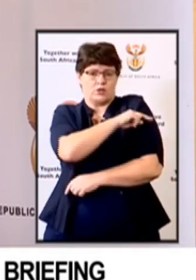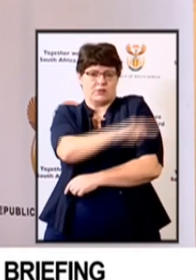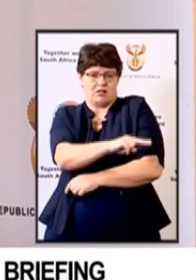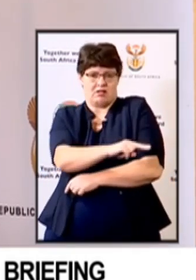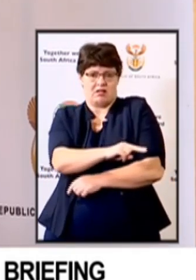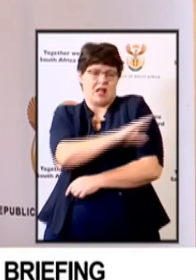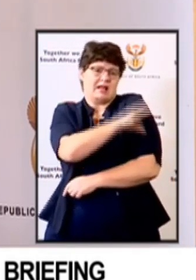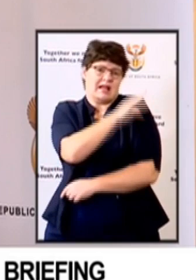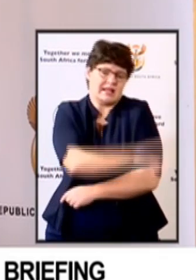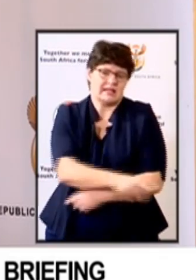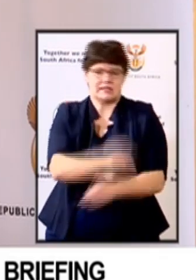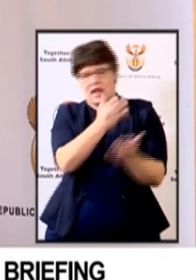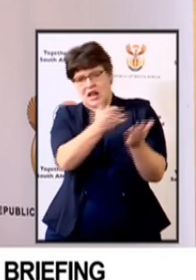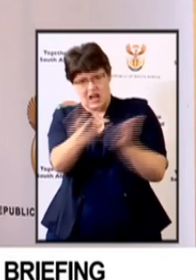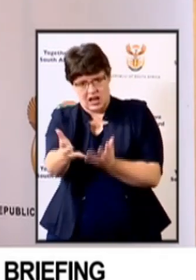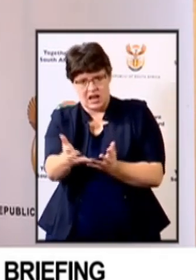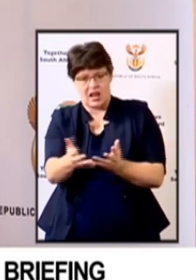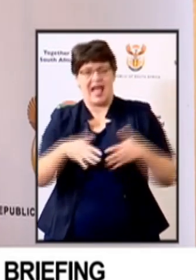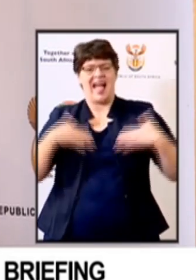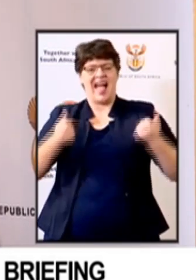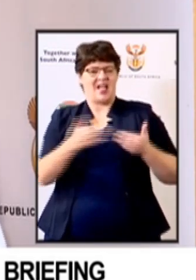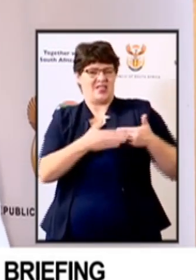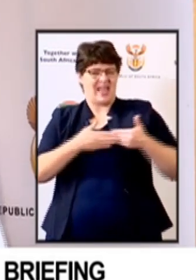where, because of